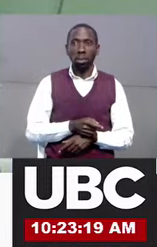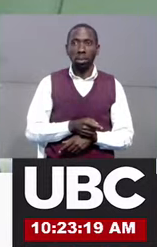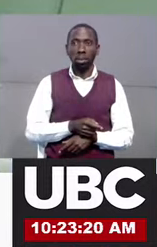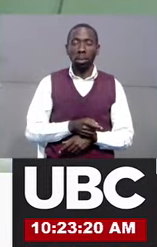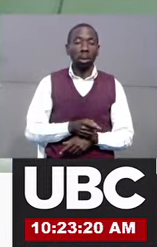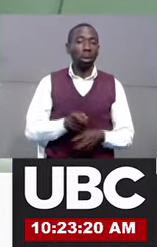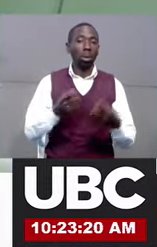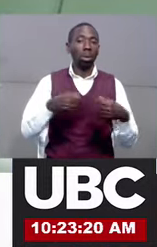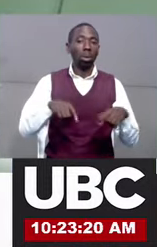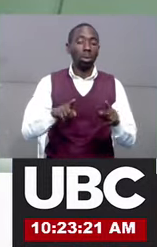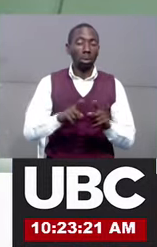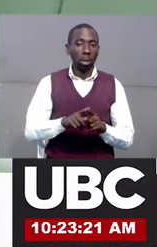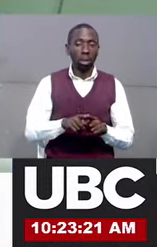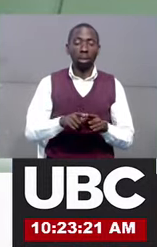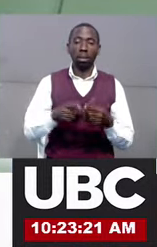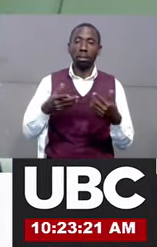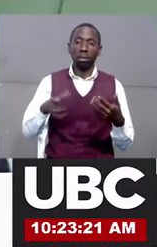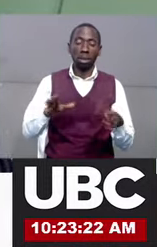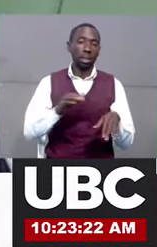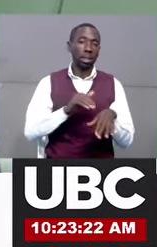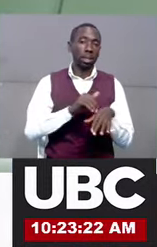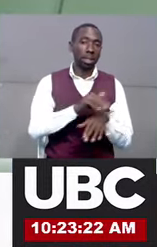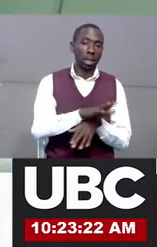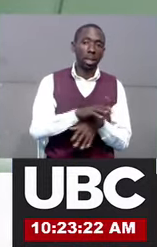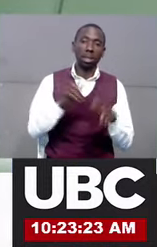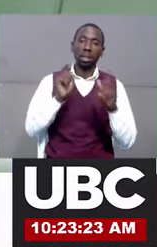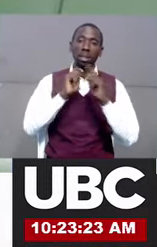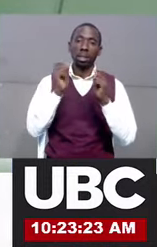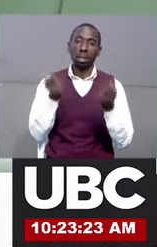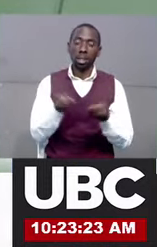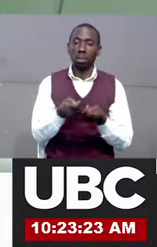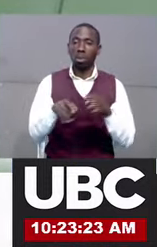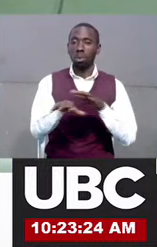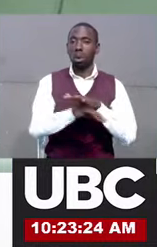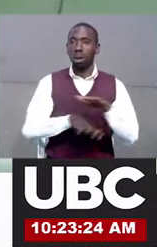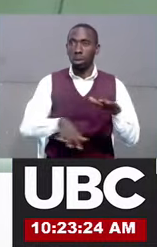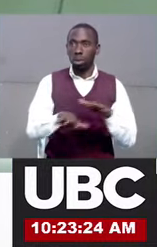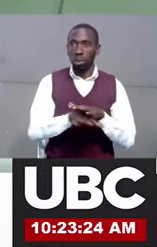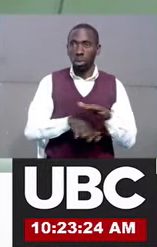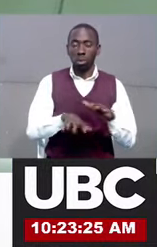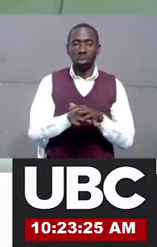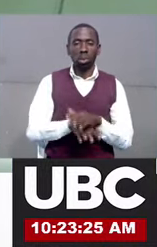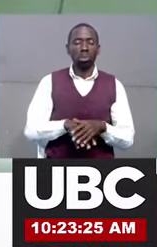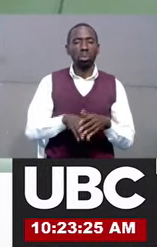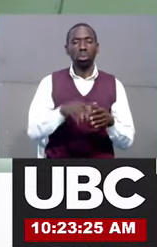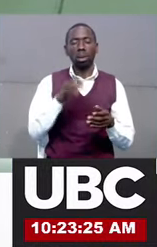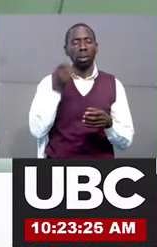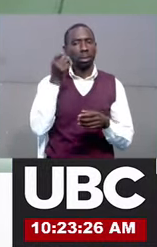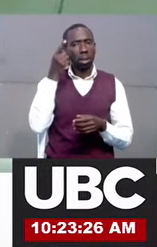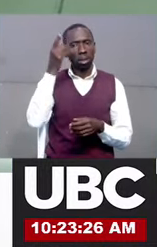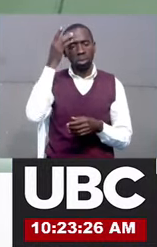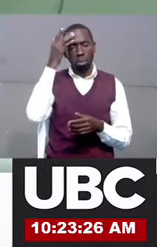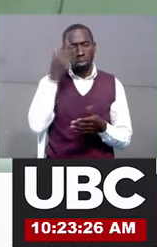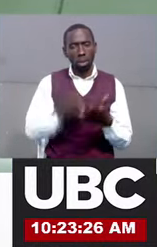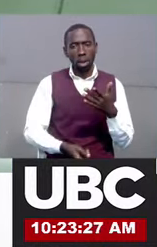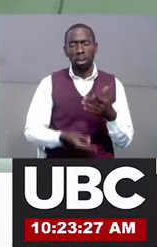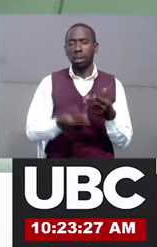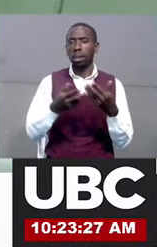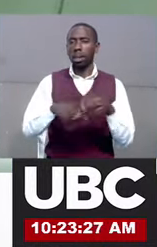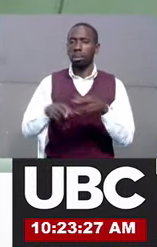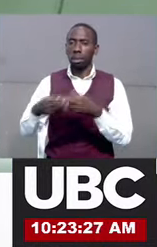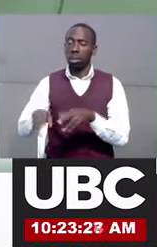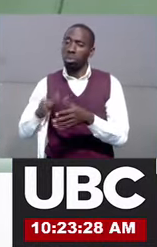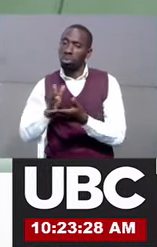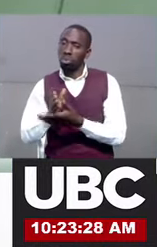we have sent our team on the ground to find out exactly what is happening. Would this be true?